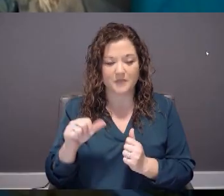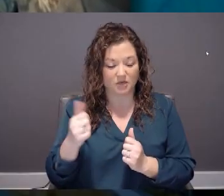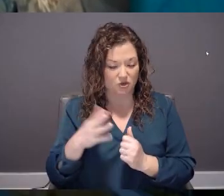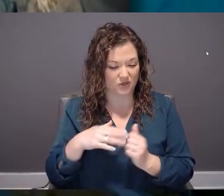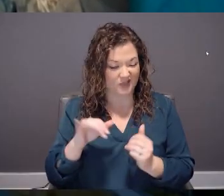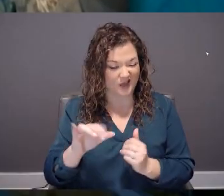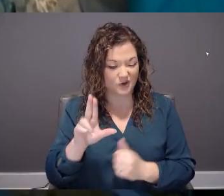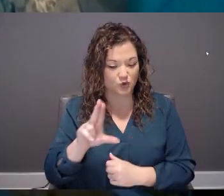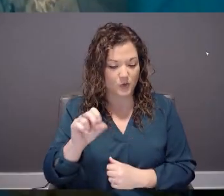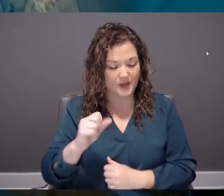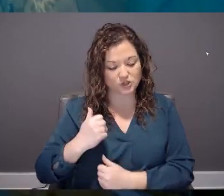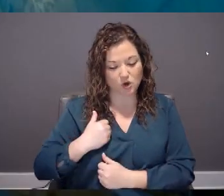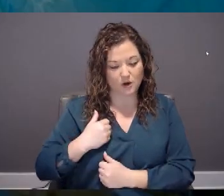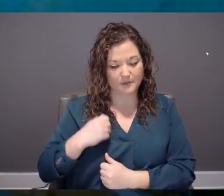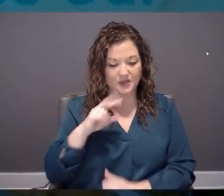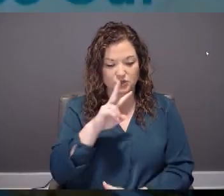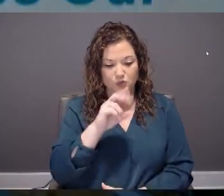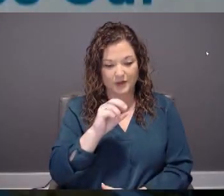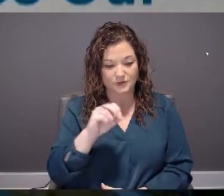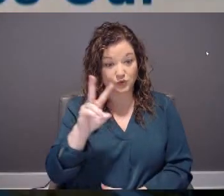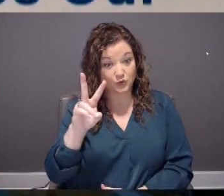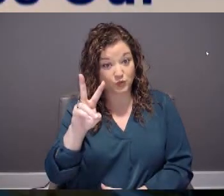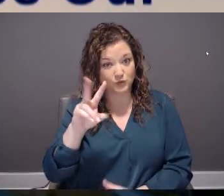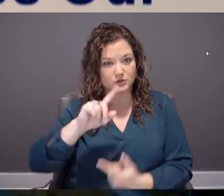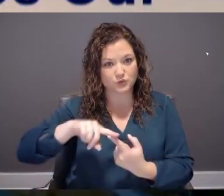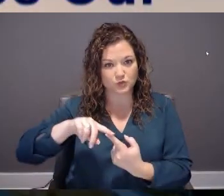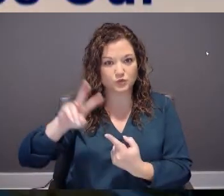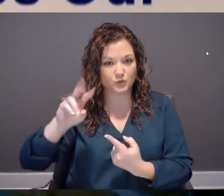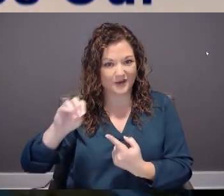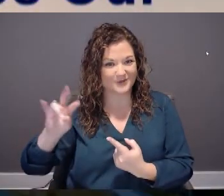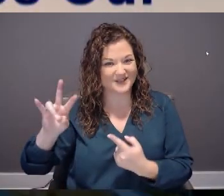from 2002 until 2007.